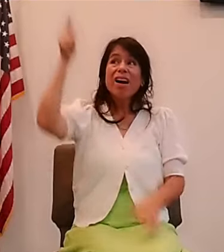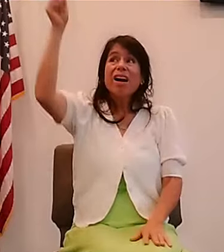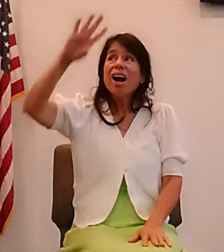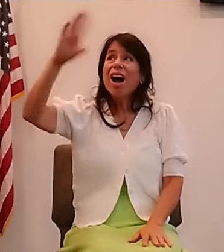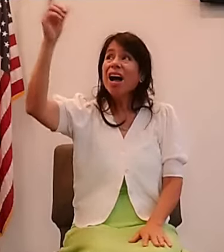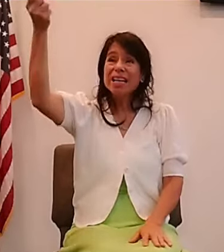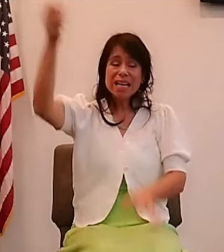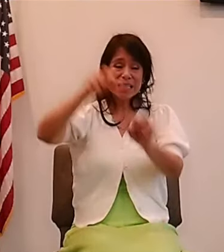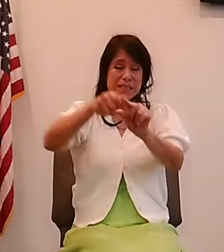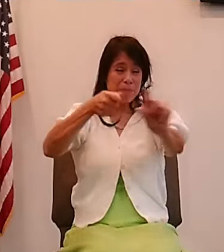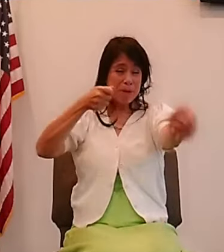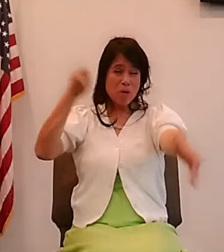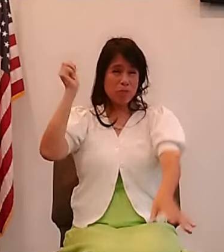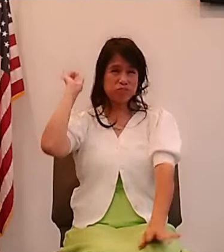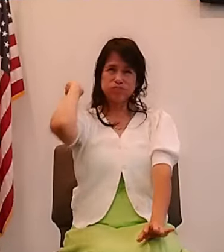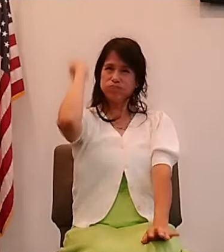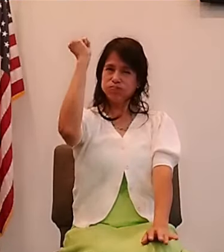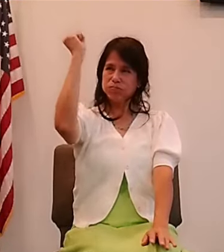Lamentations 3:20.